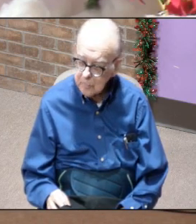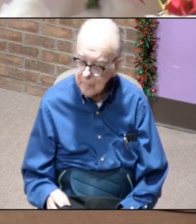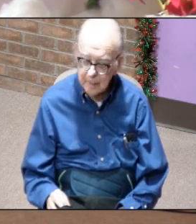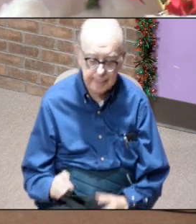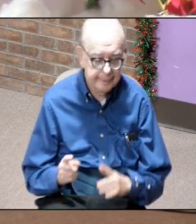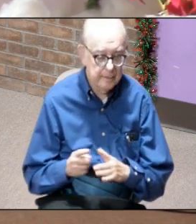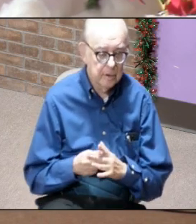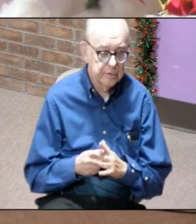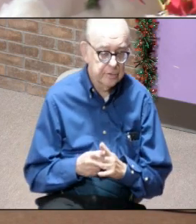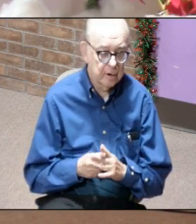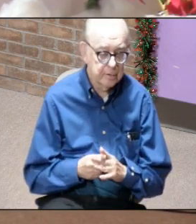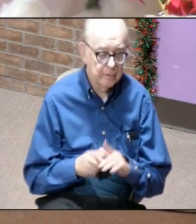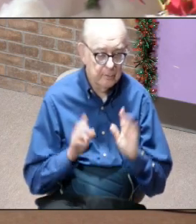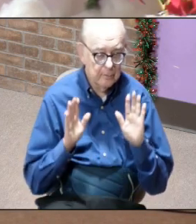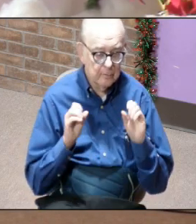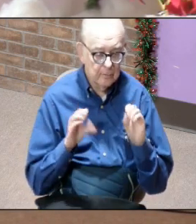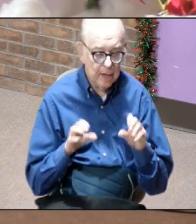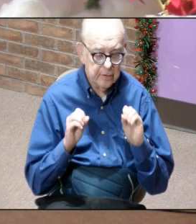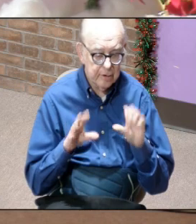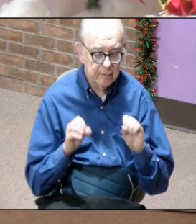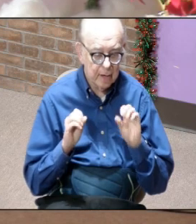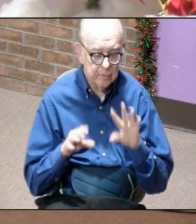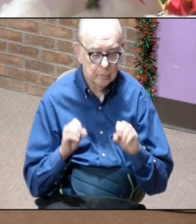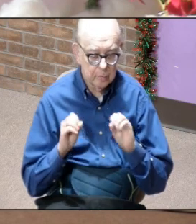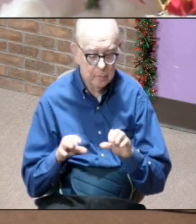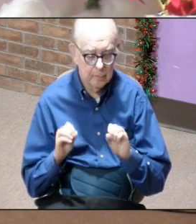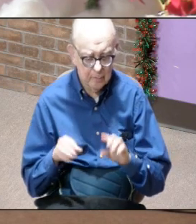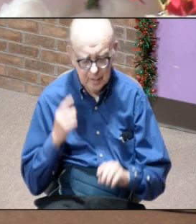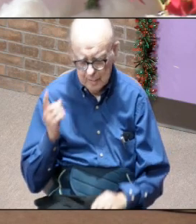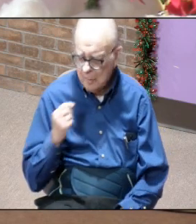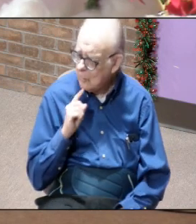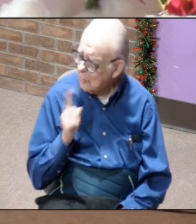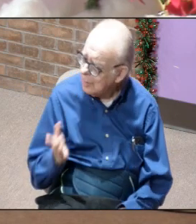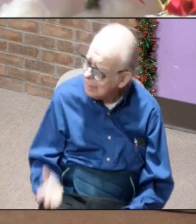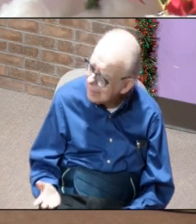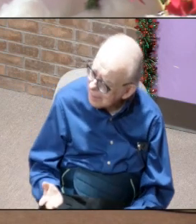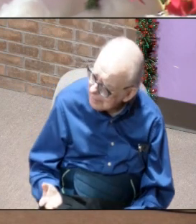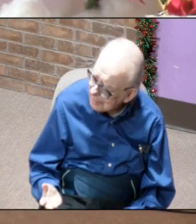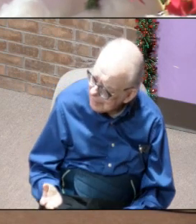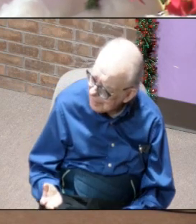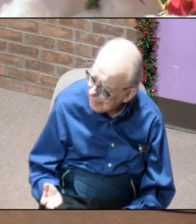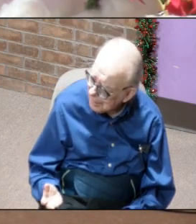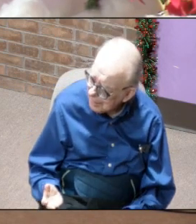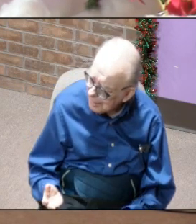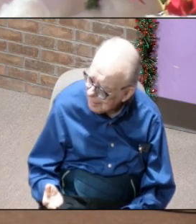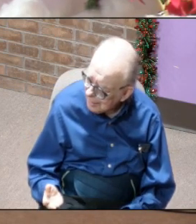they start flashing their lights. And I thought, really?